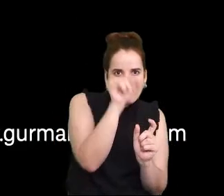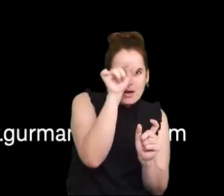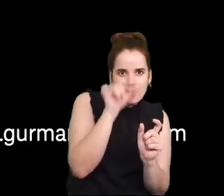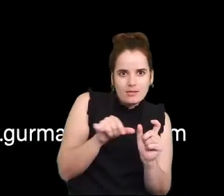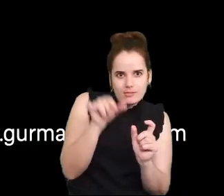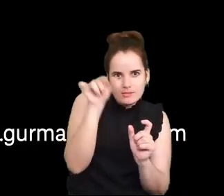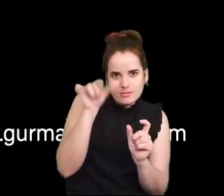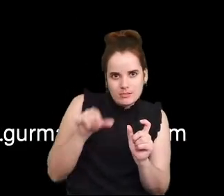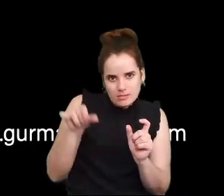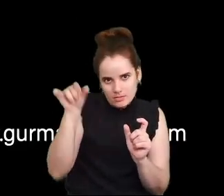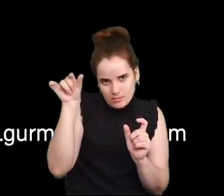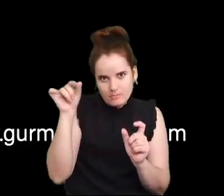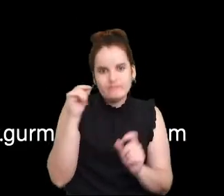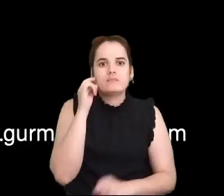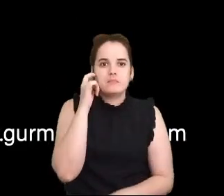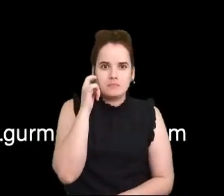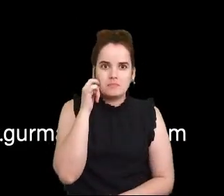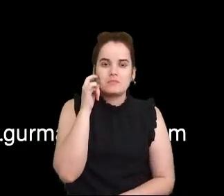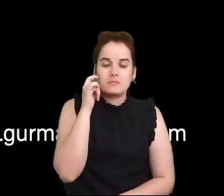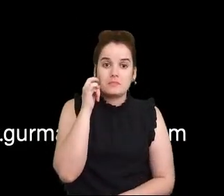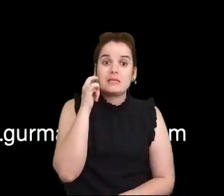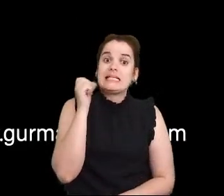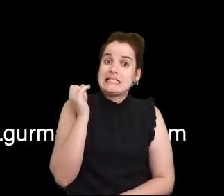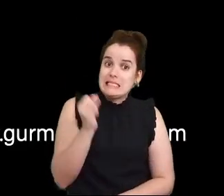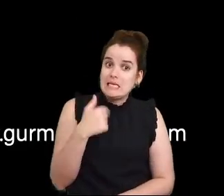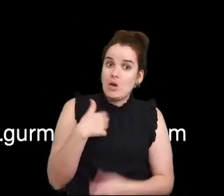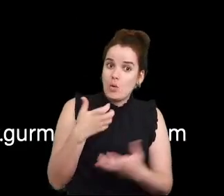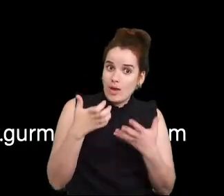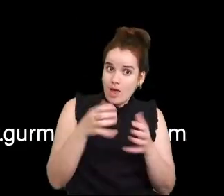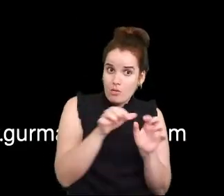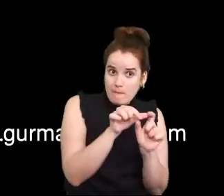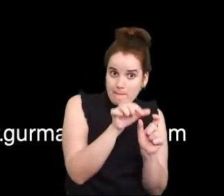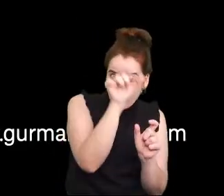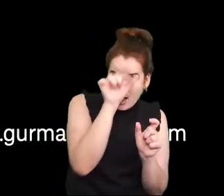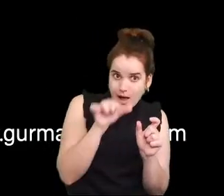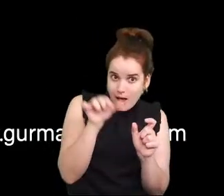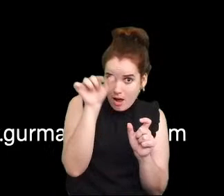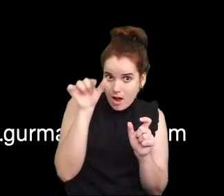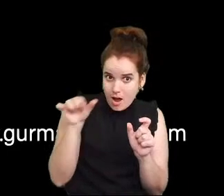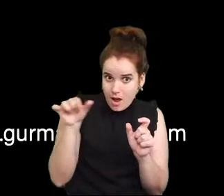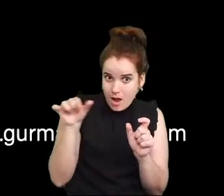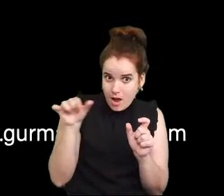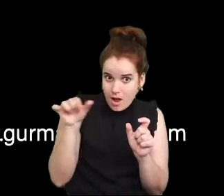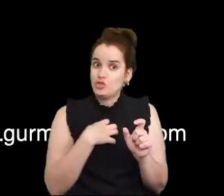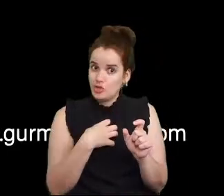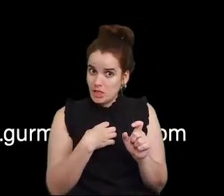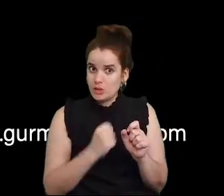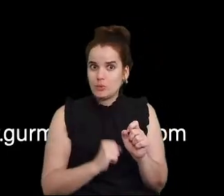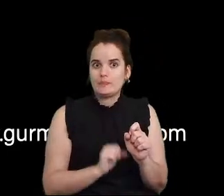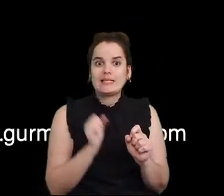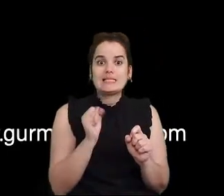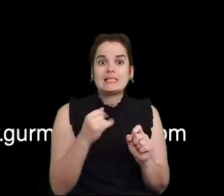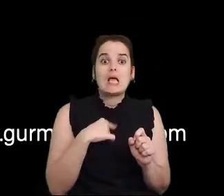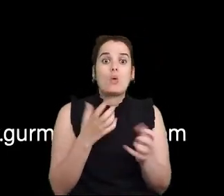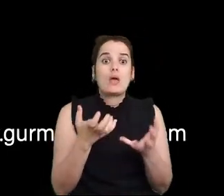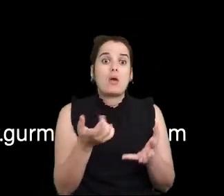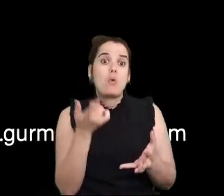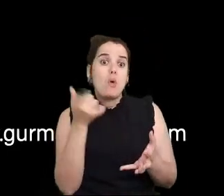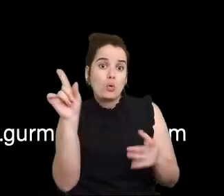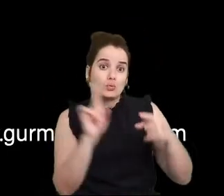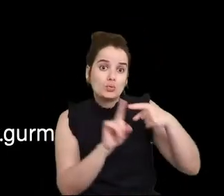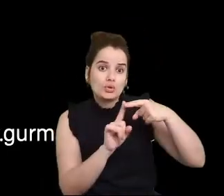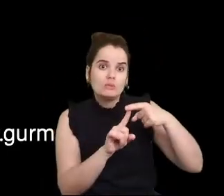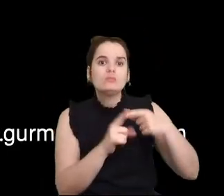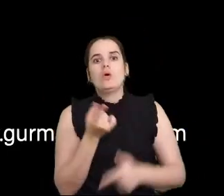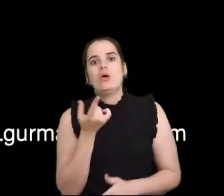that's extremely unique and custom, maybe it is. The second thing that has happened in the past couple of years is that